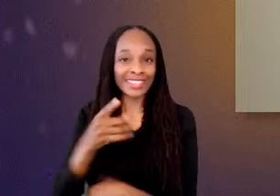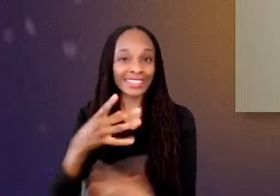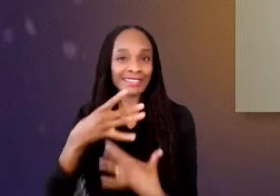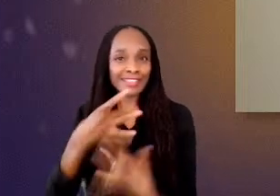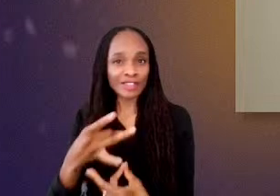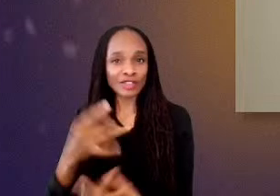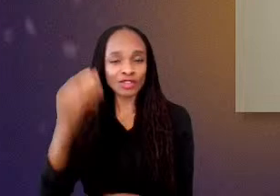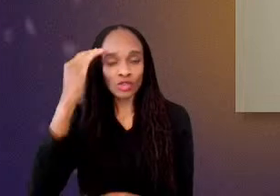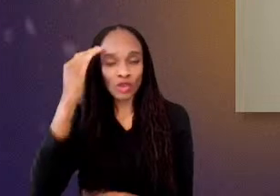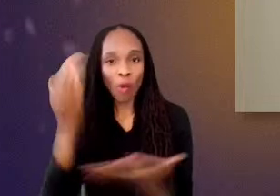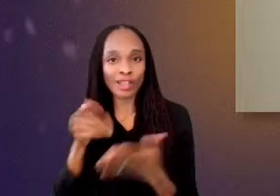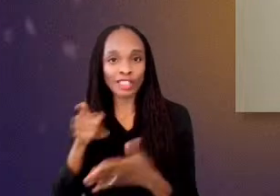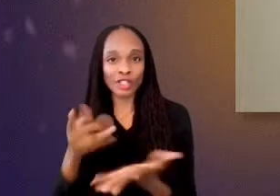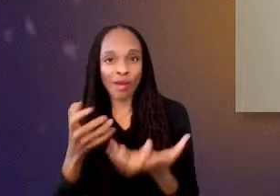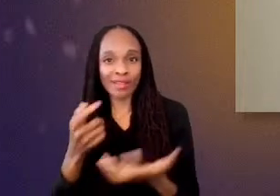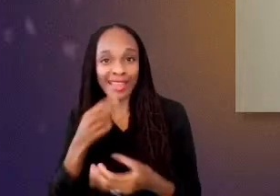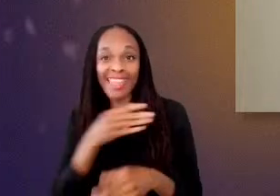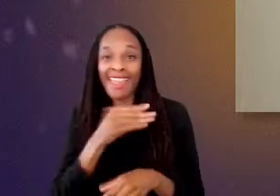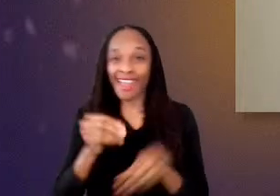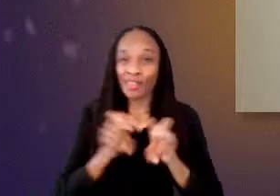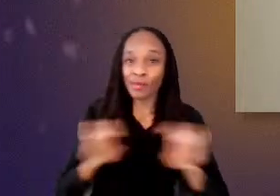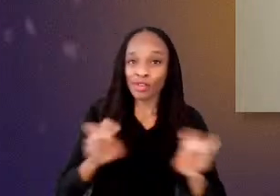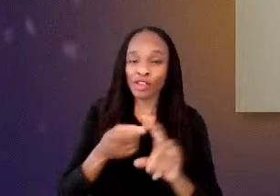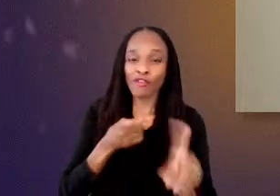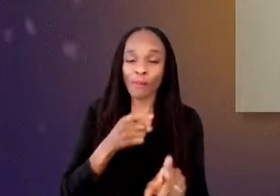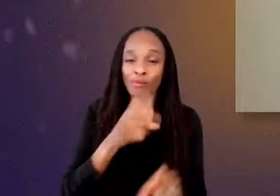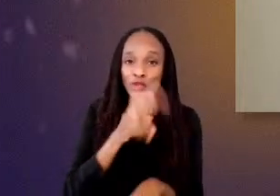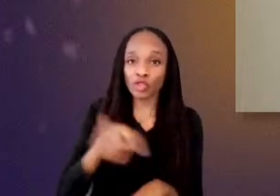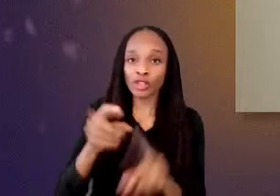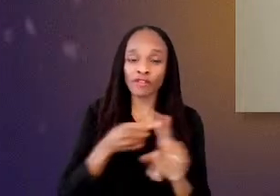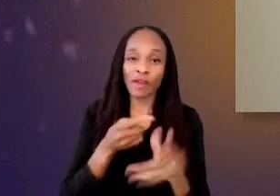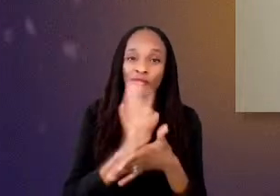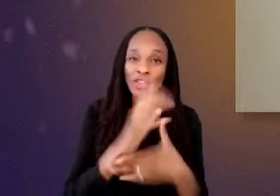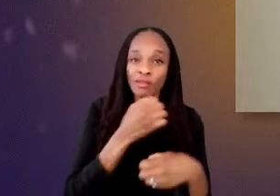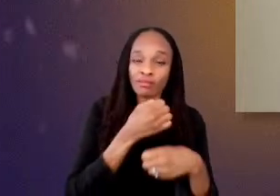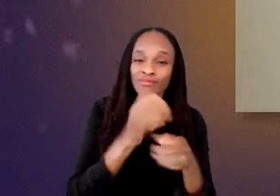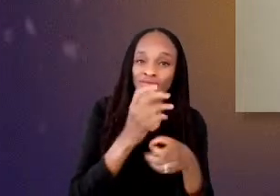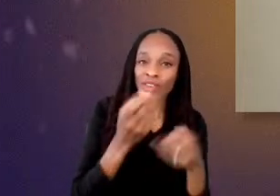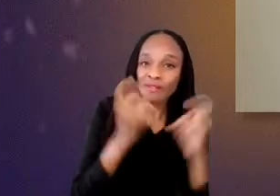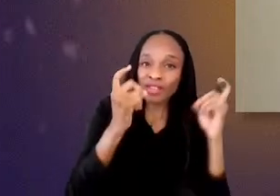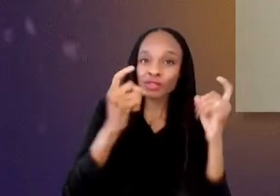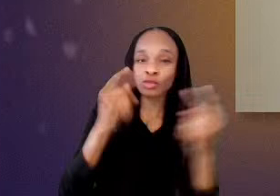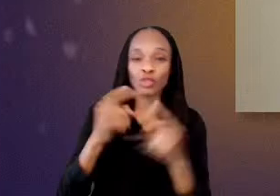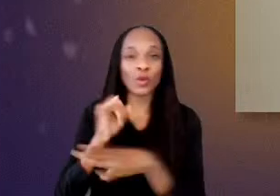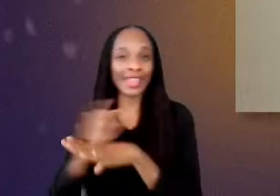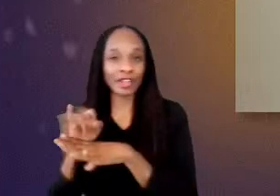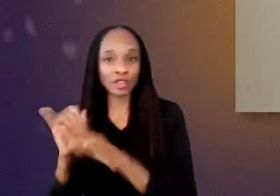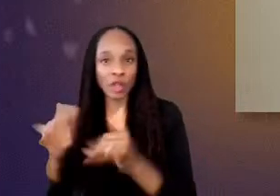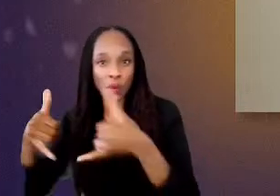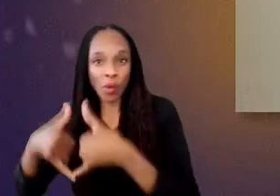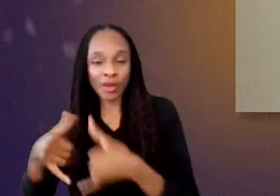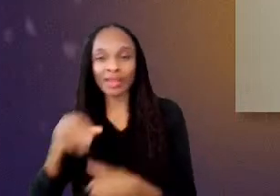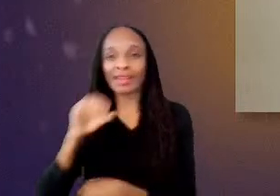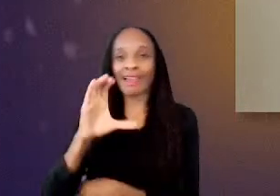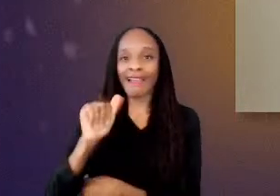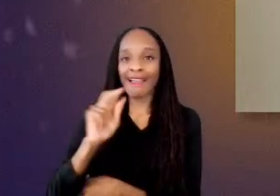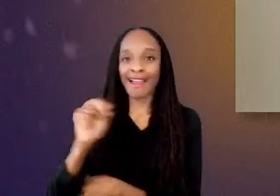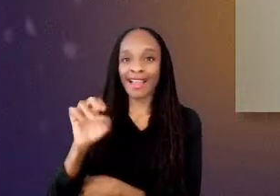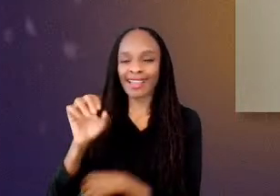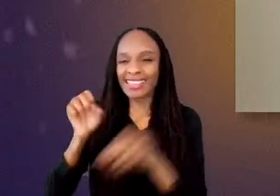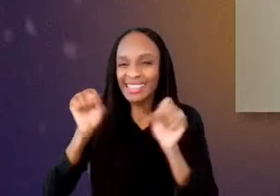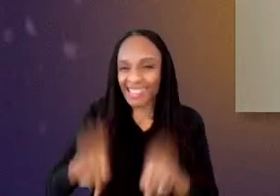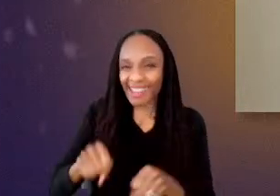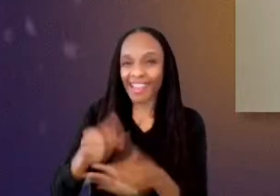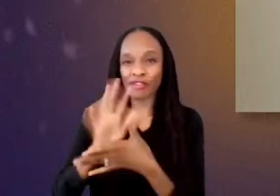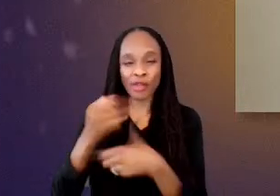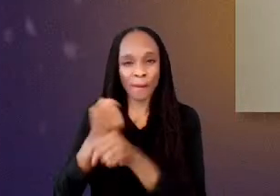panelists have to say about the journey from film festivals to industry awards. Can filmmakers leverage the increasing